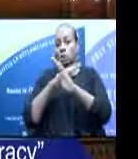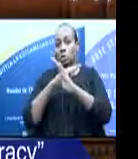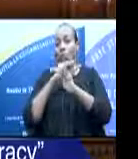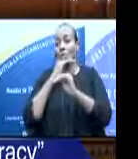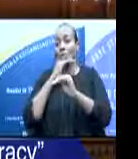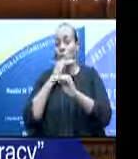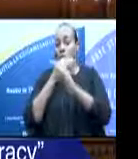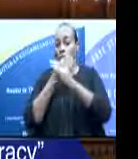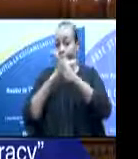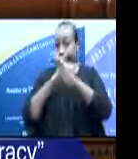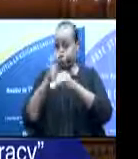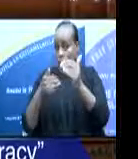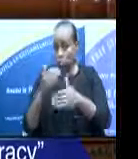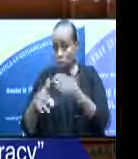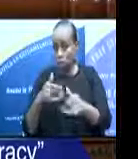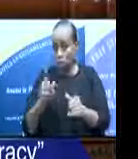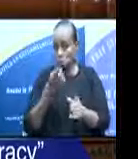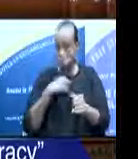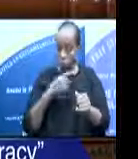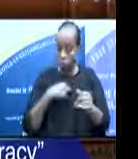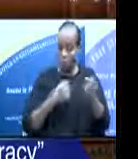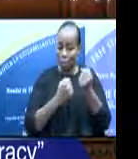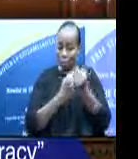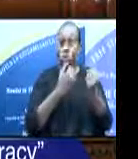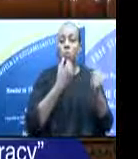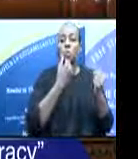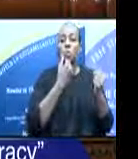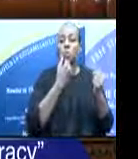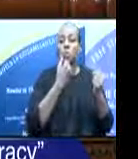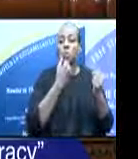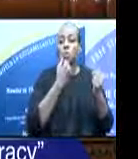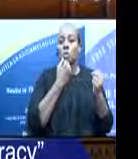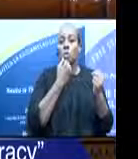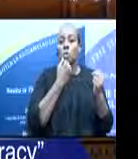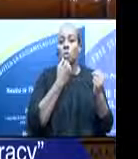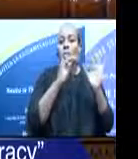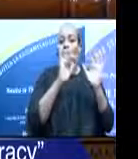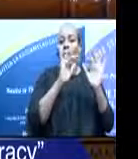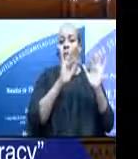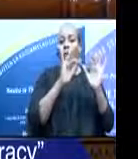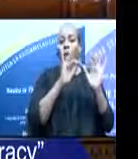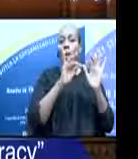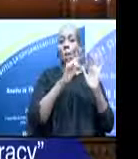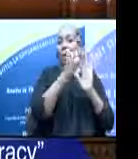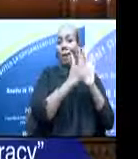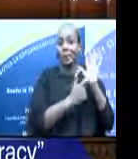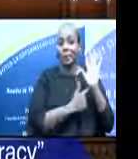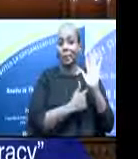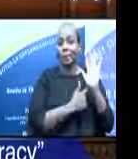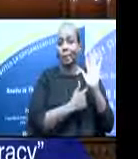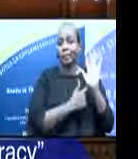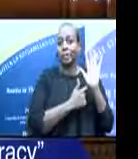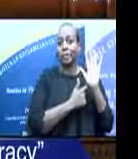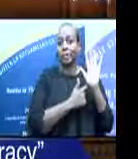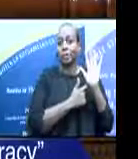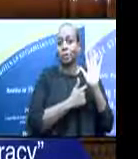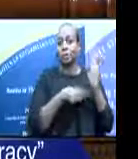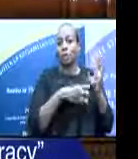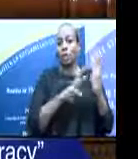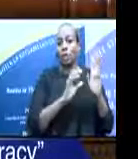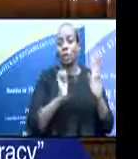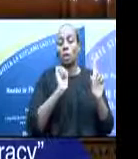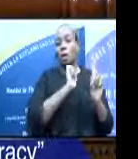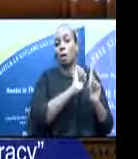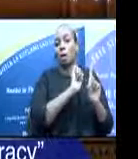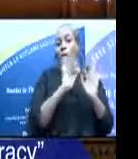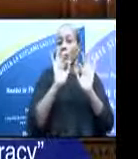preventative measures, and that is supported by your constant disregard of the legislative measurement.